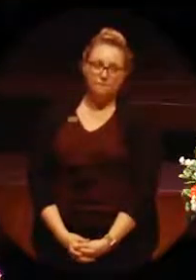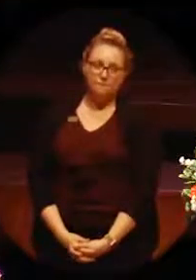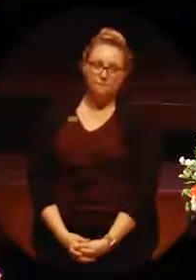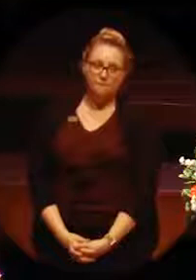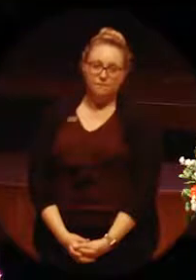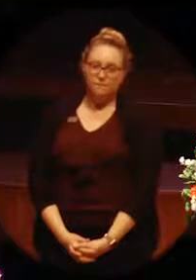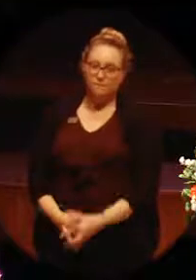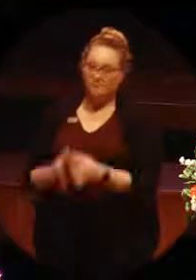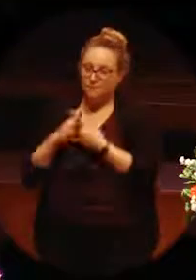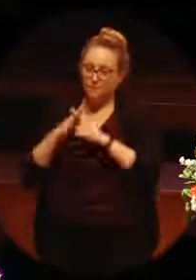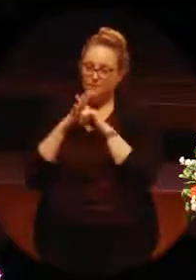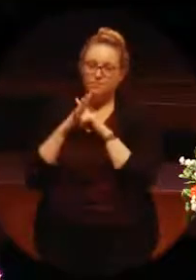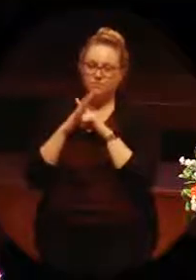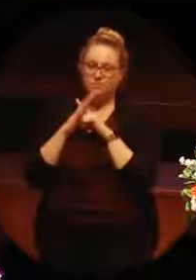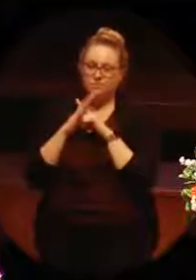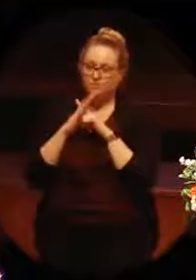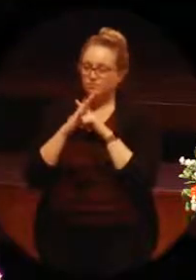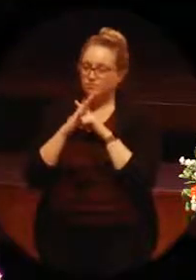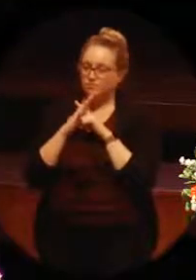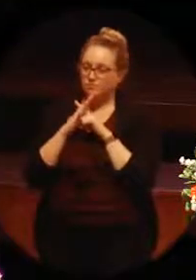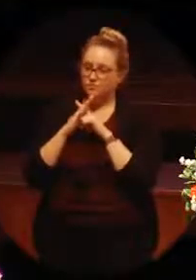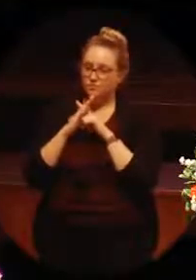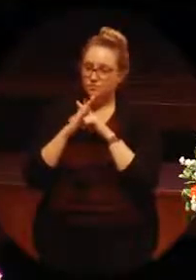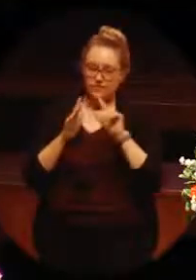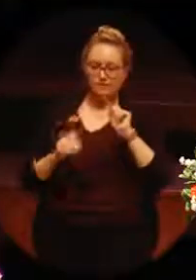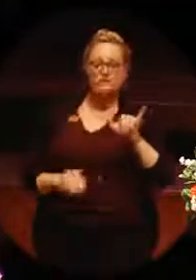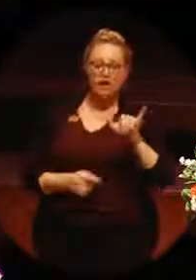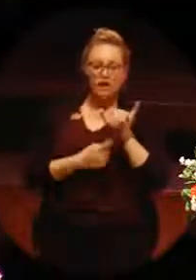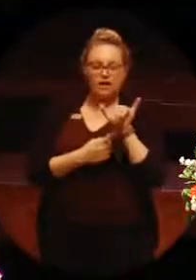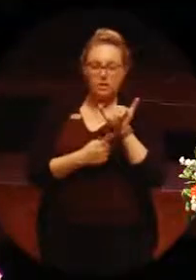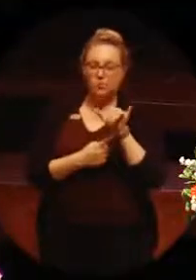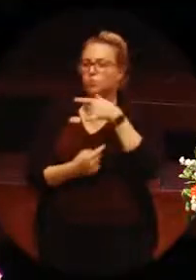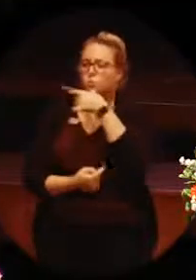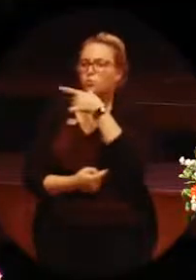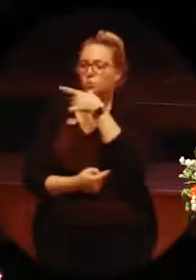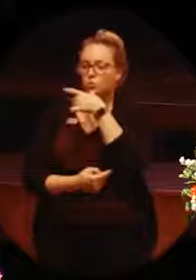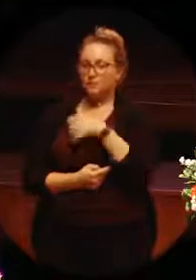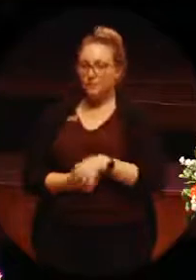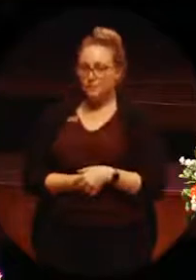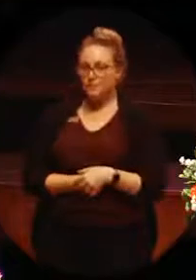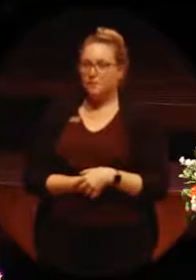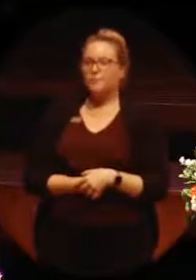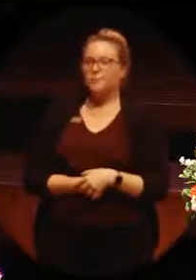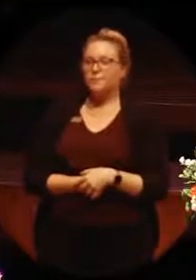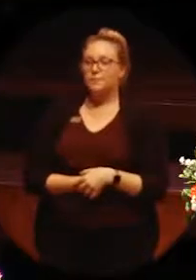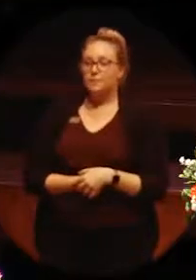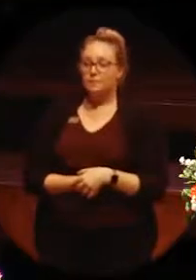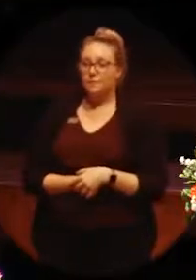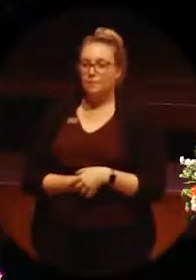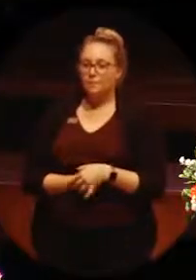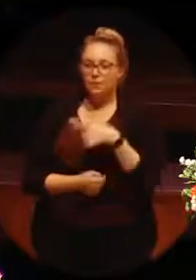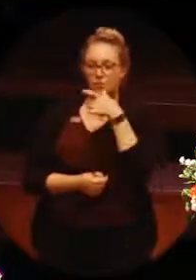I'd like to start off by just saying who Ty is, and I use the word is,